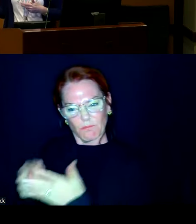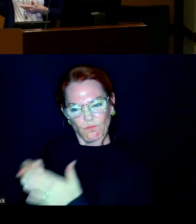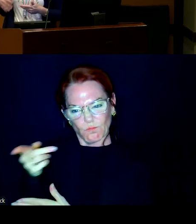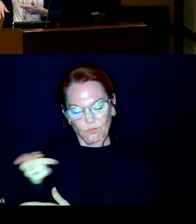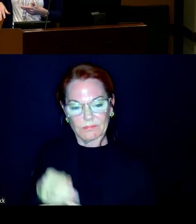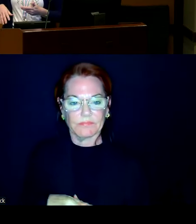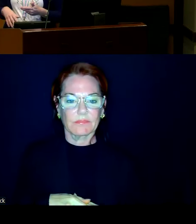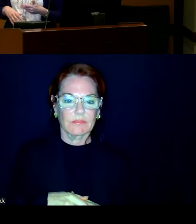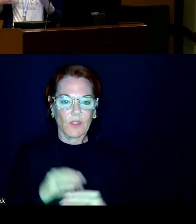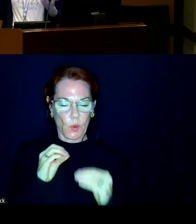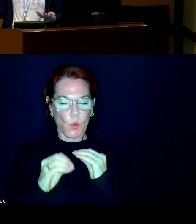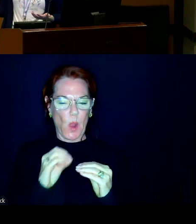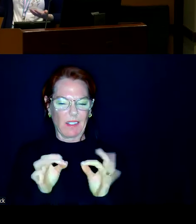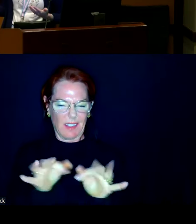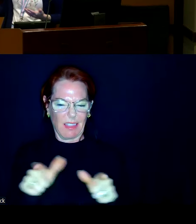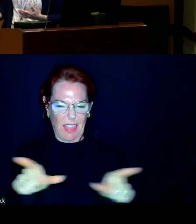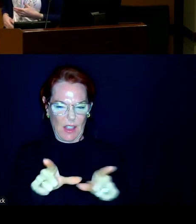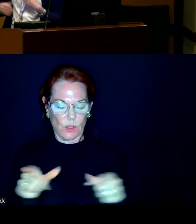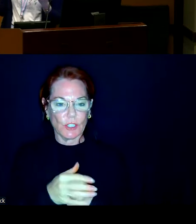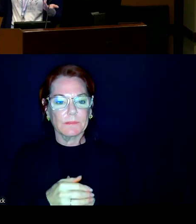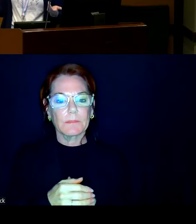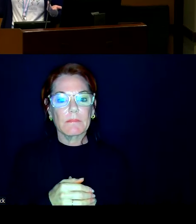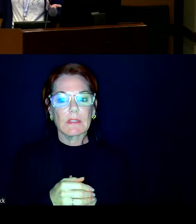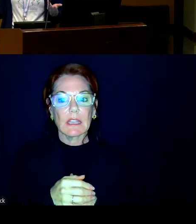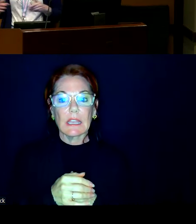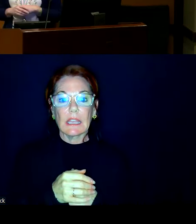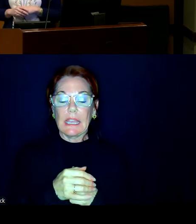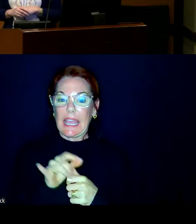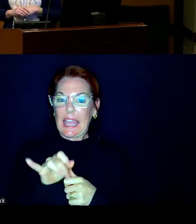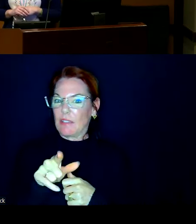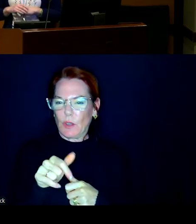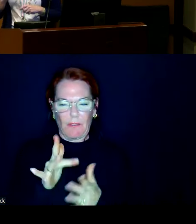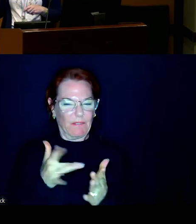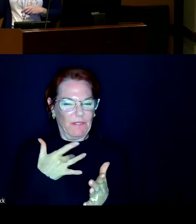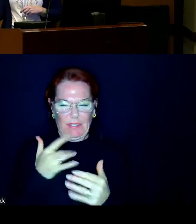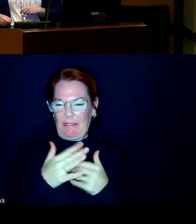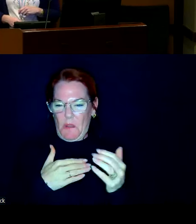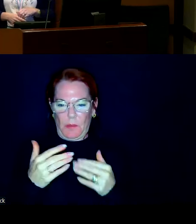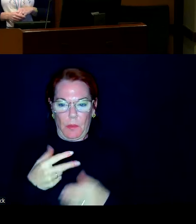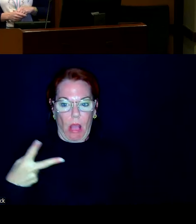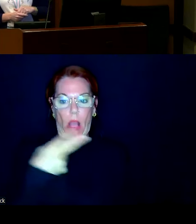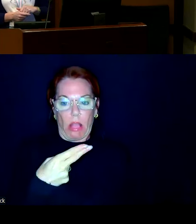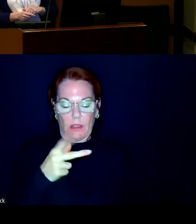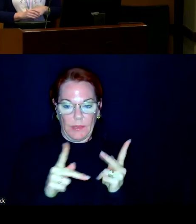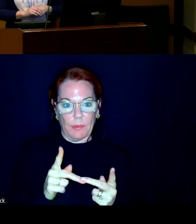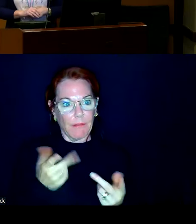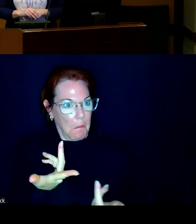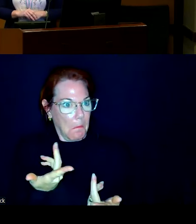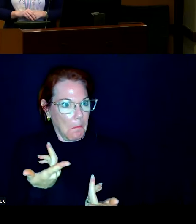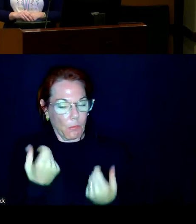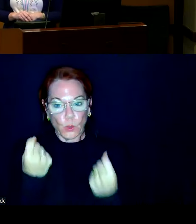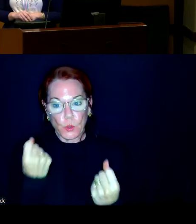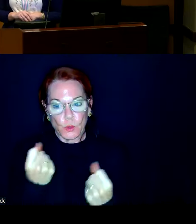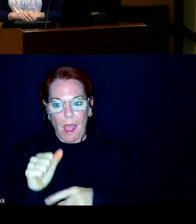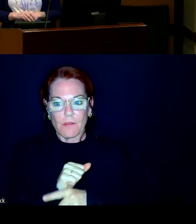works for you and practice. If you're not good at cutting people off, practice in your car. It's fantastic. Cut off that musician and kind